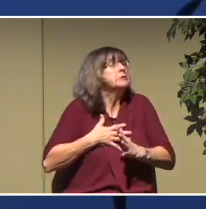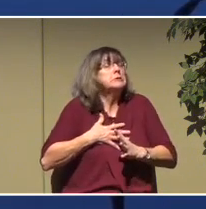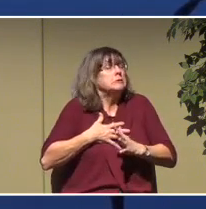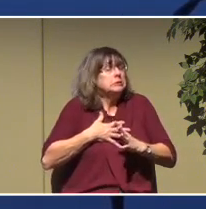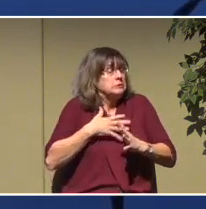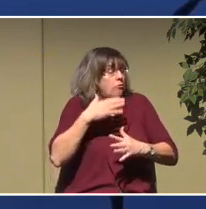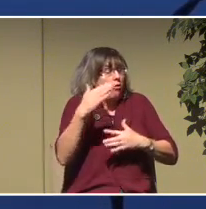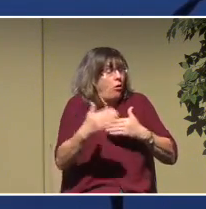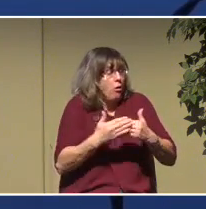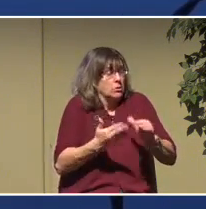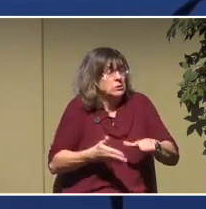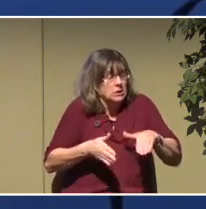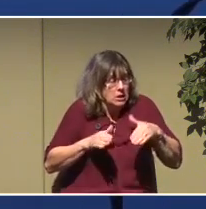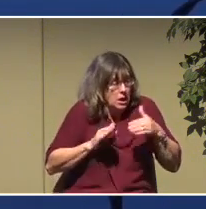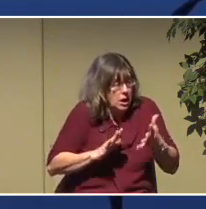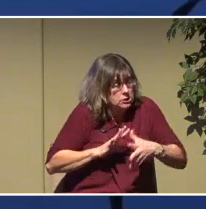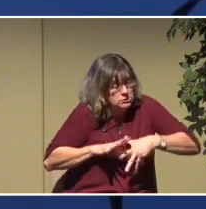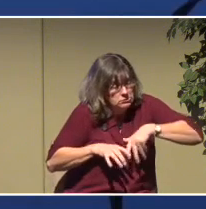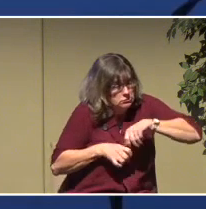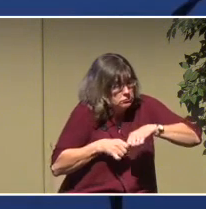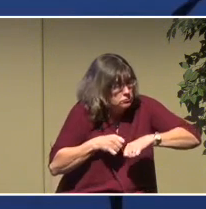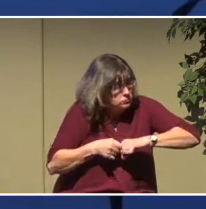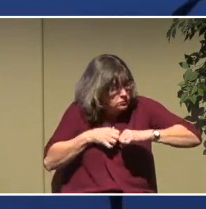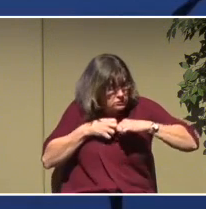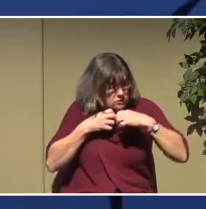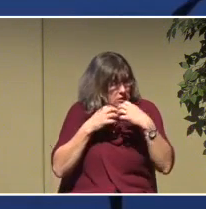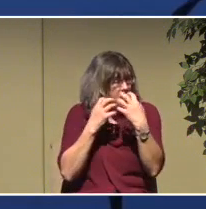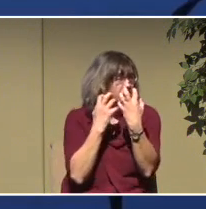death because of knowing what's coming.